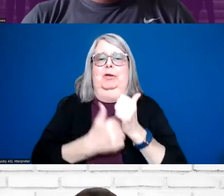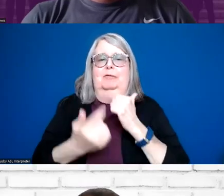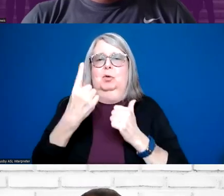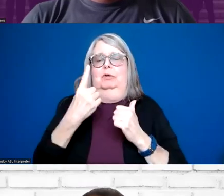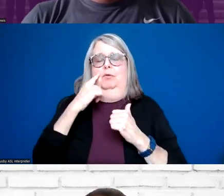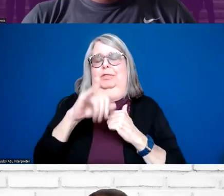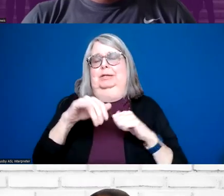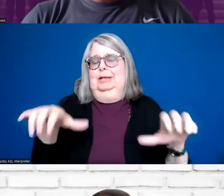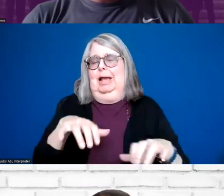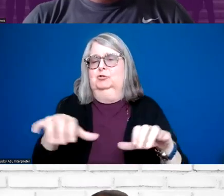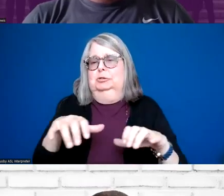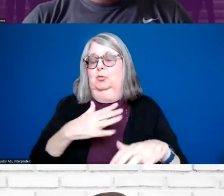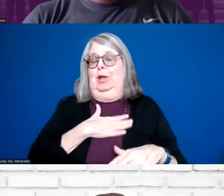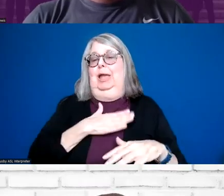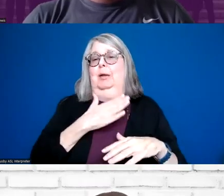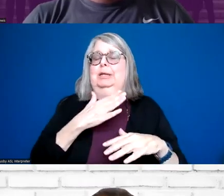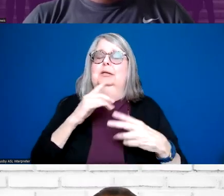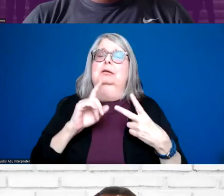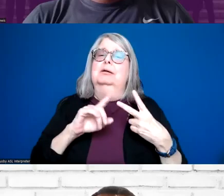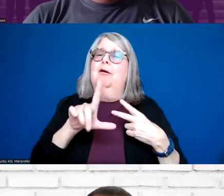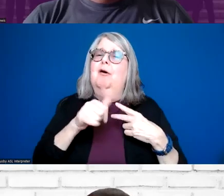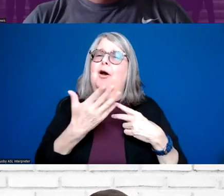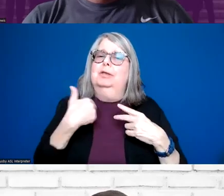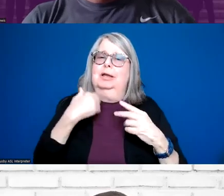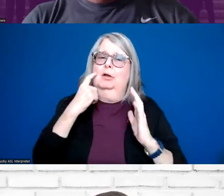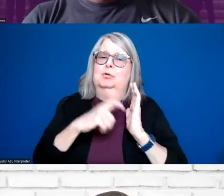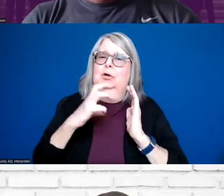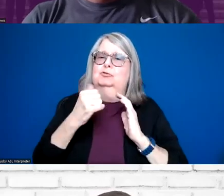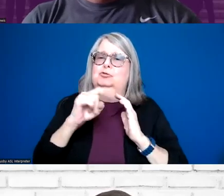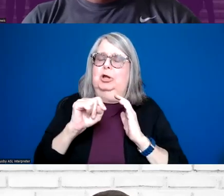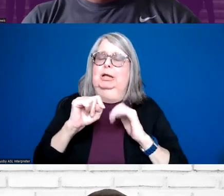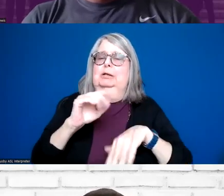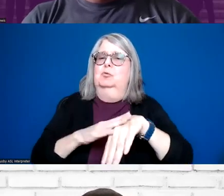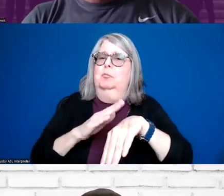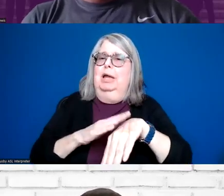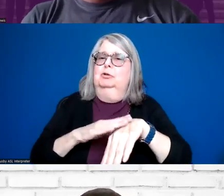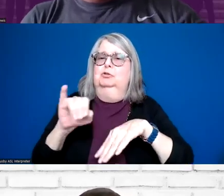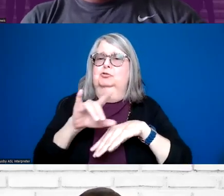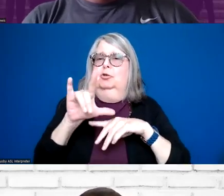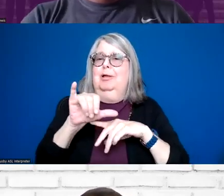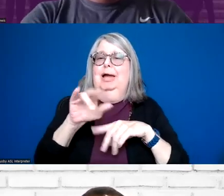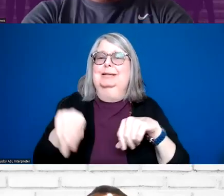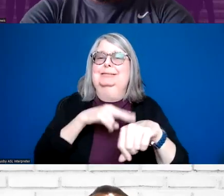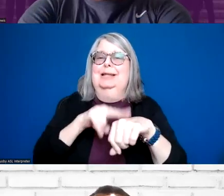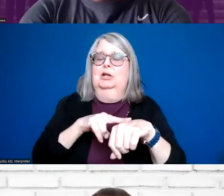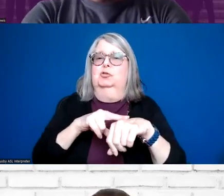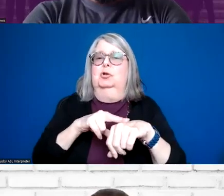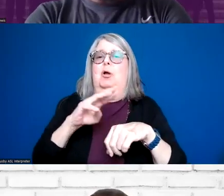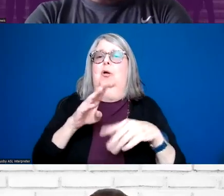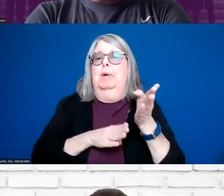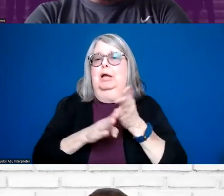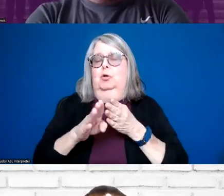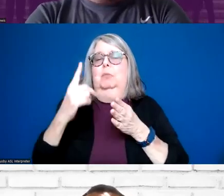So we're happy with that. The other thing is, someone in the chat also put in as a reminder that July is National Minority Mental Health Awareness